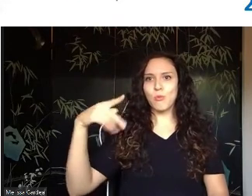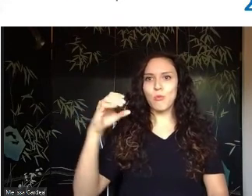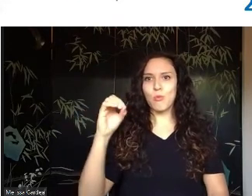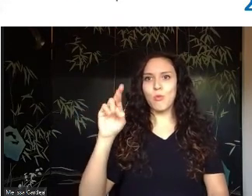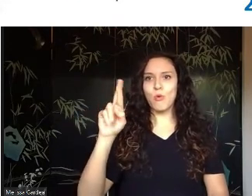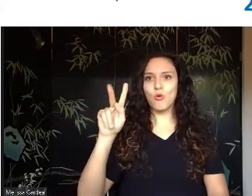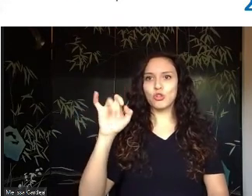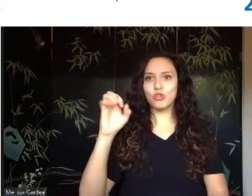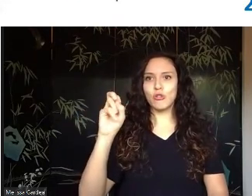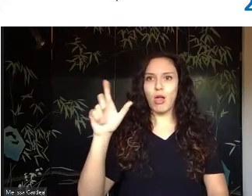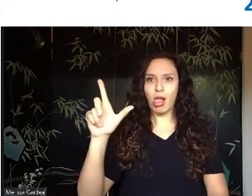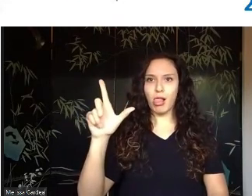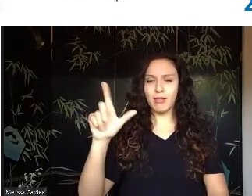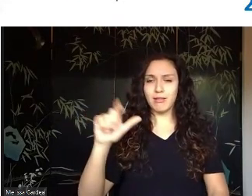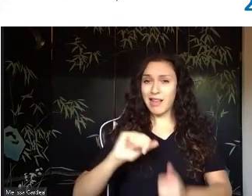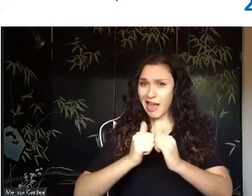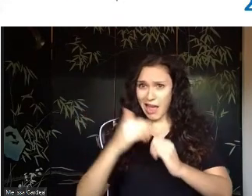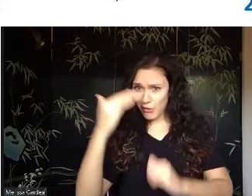is proportional.